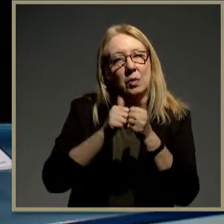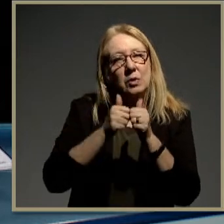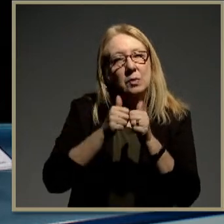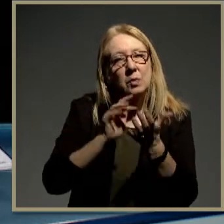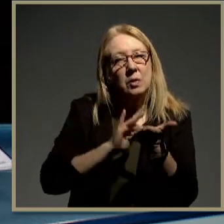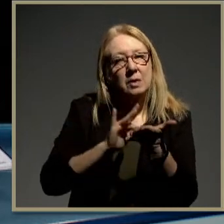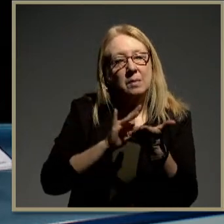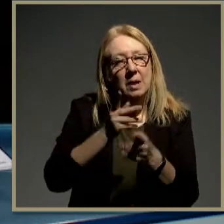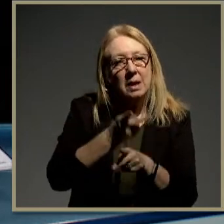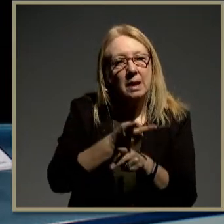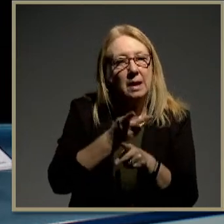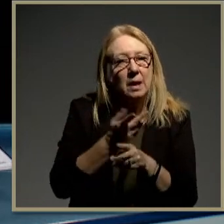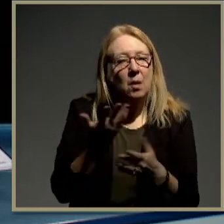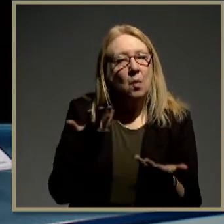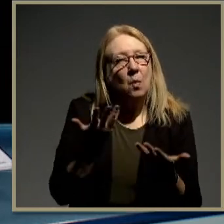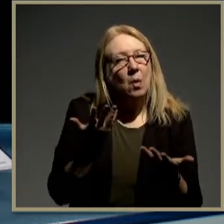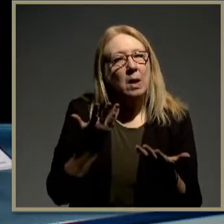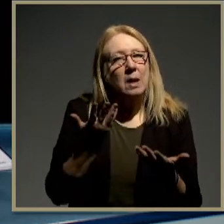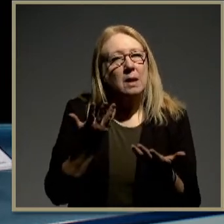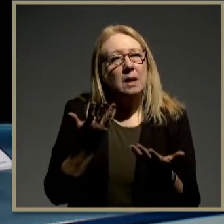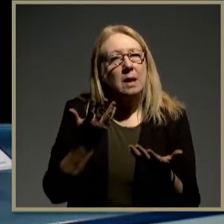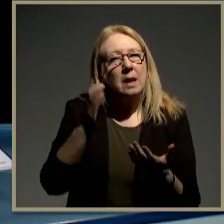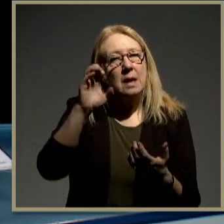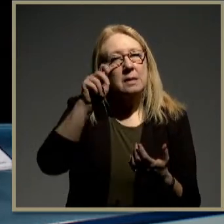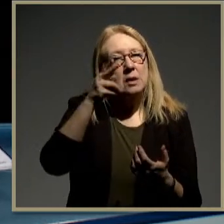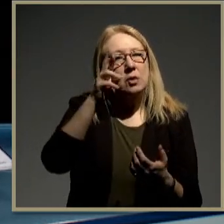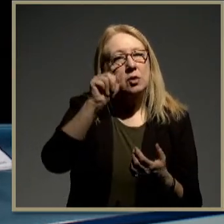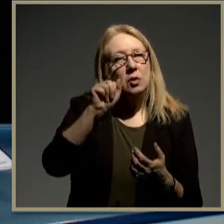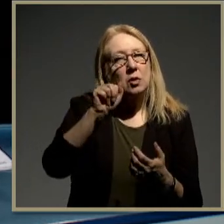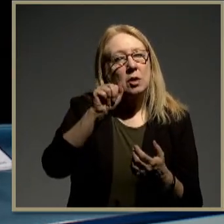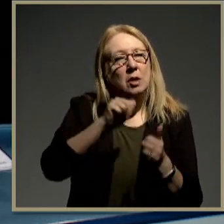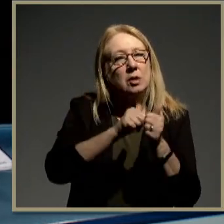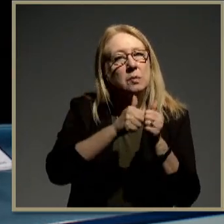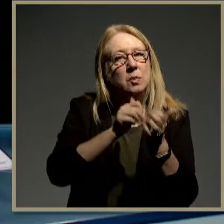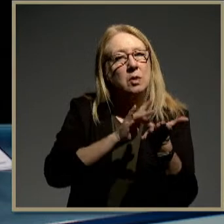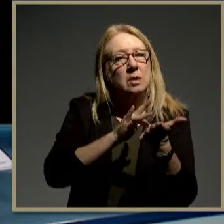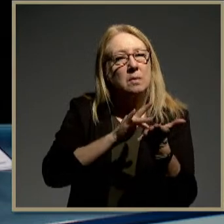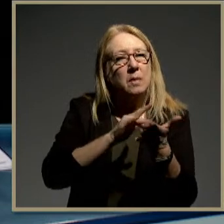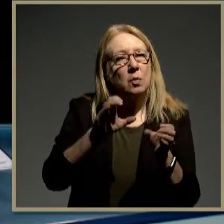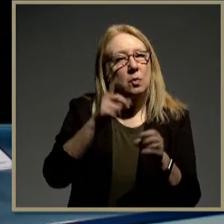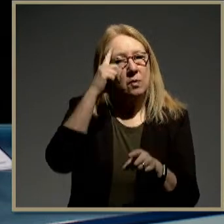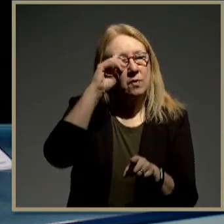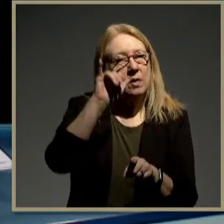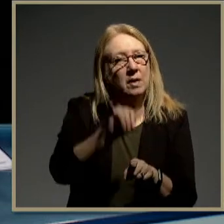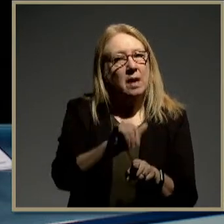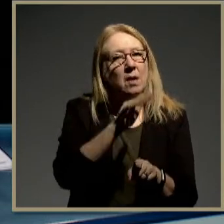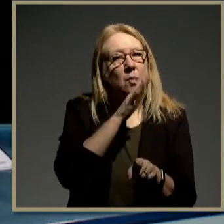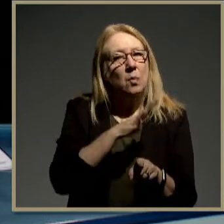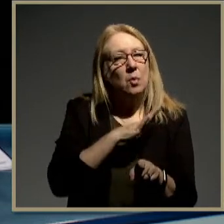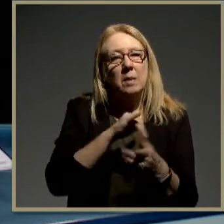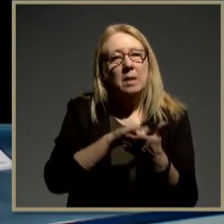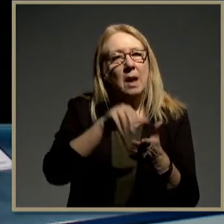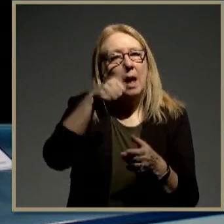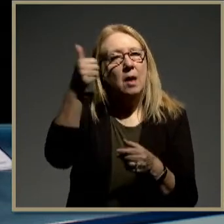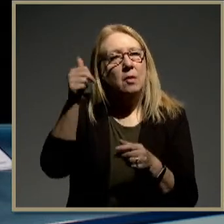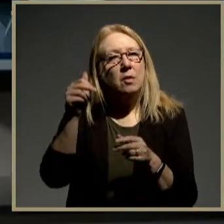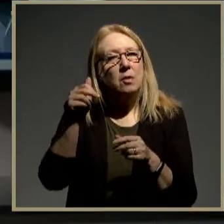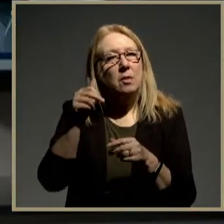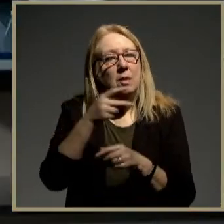medicine care. What was it that Centura Sports Medicine was able to do for that patient that no one else could? Well,